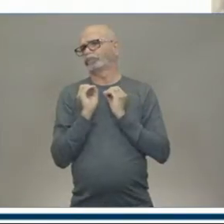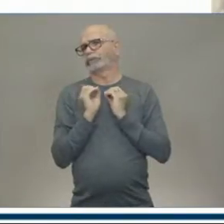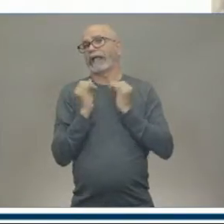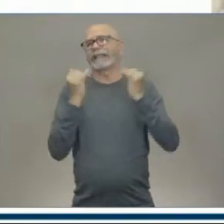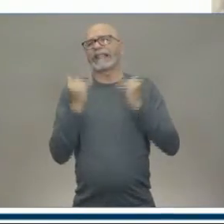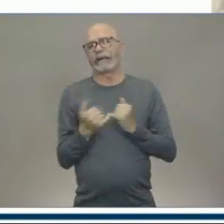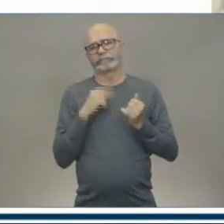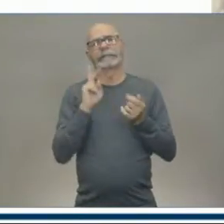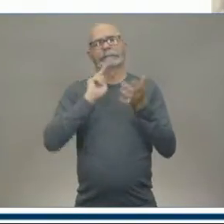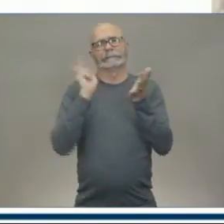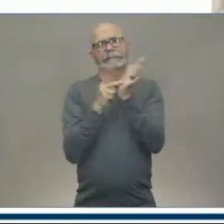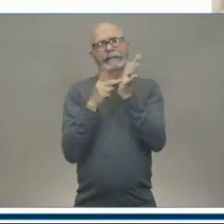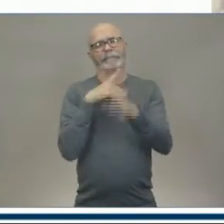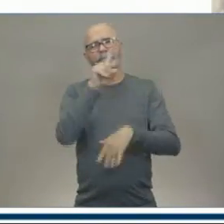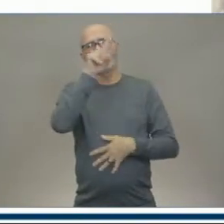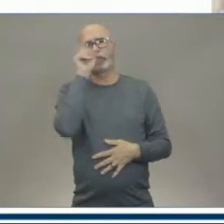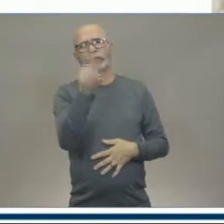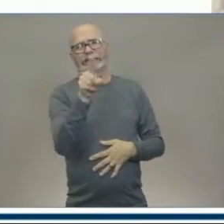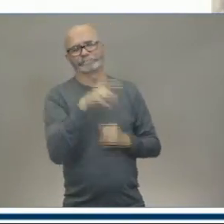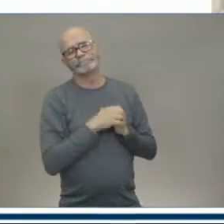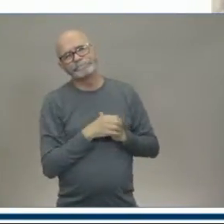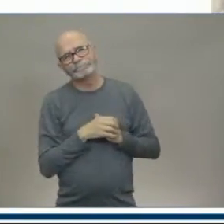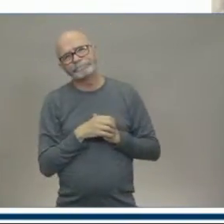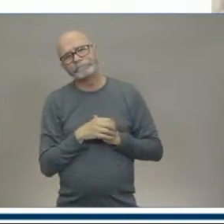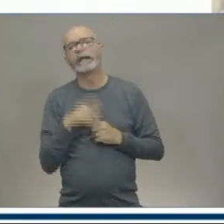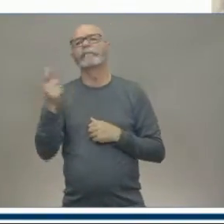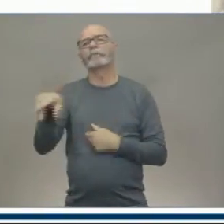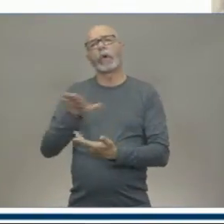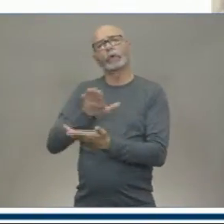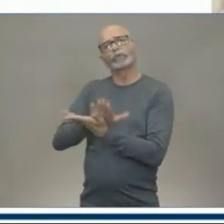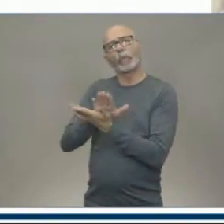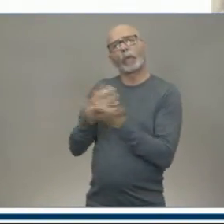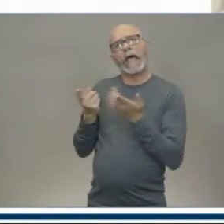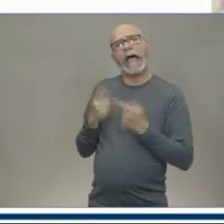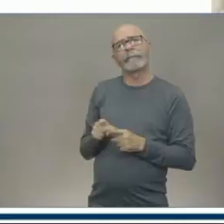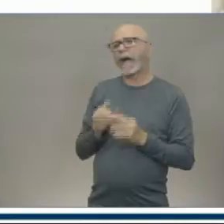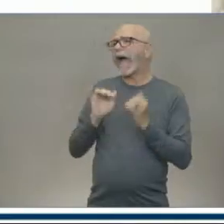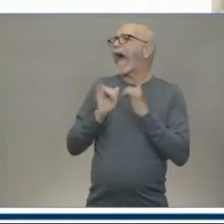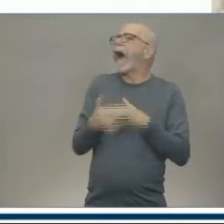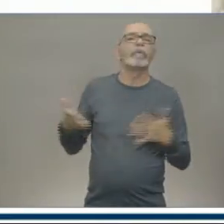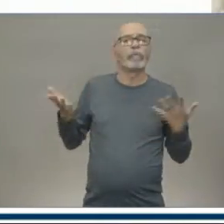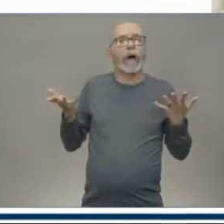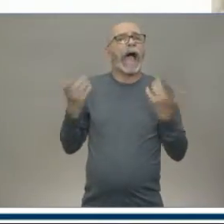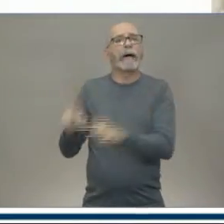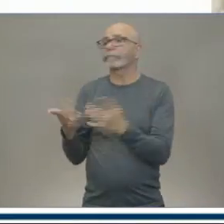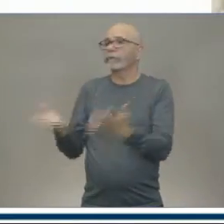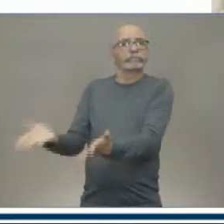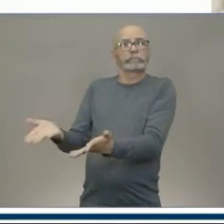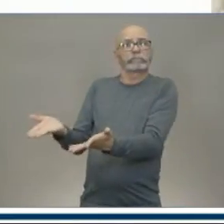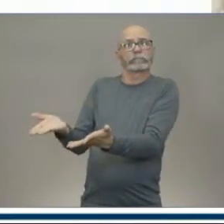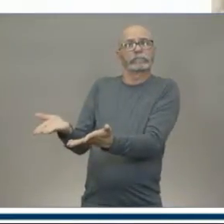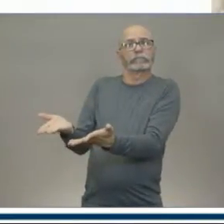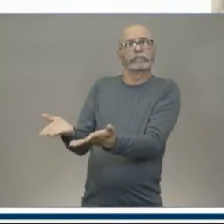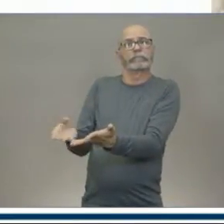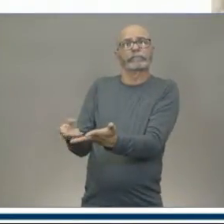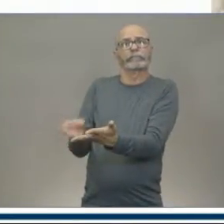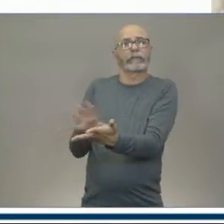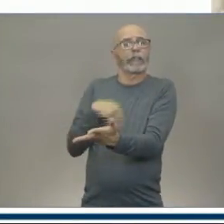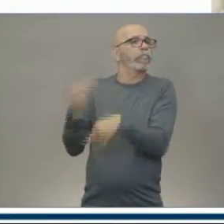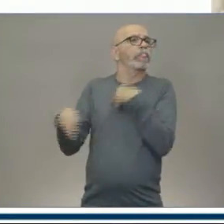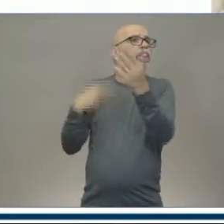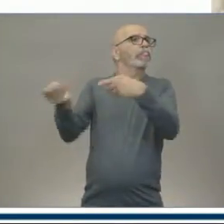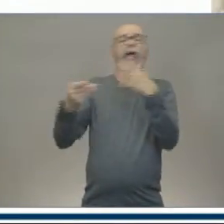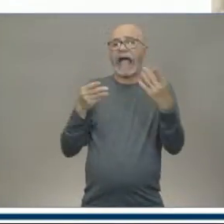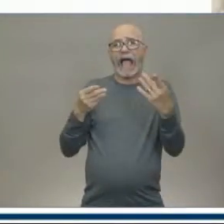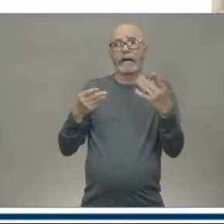the schools. Can we get some sort of details about how transmission, or if it happened at school? Did it happen on a school bus?